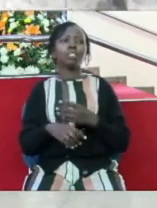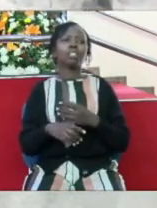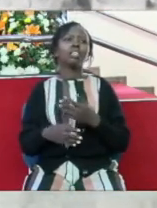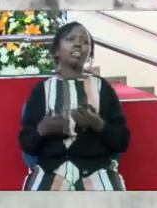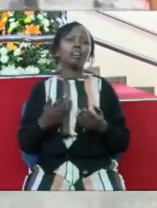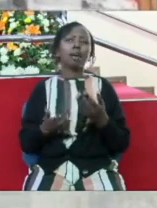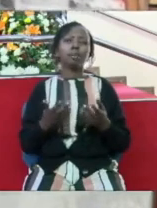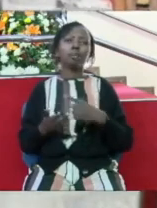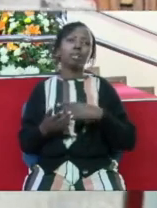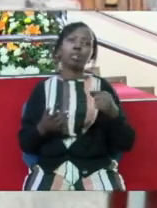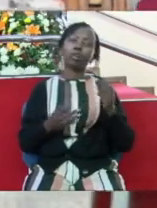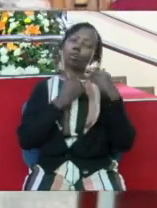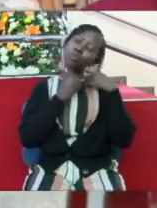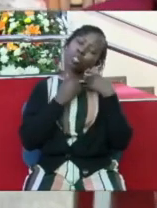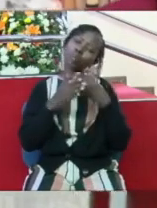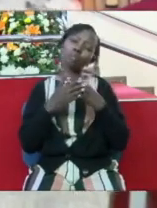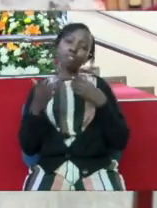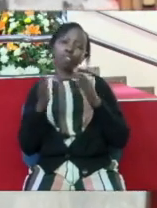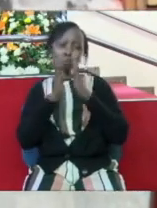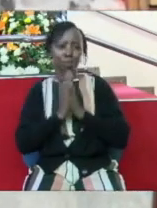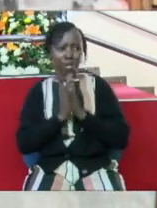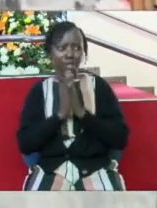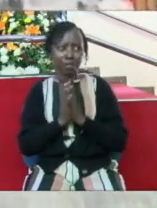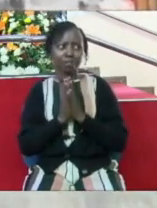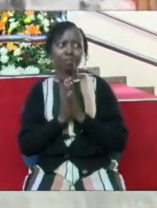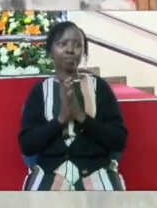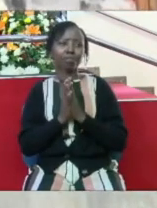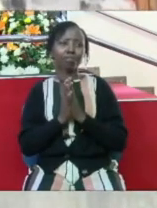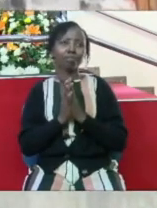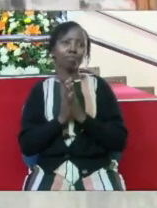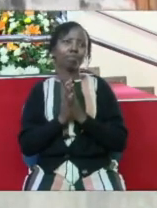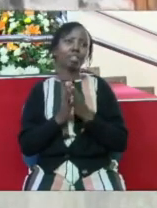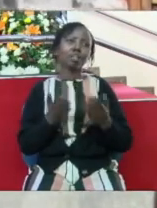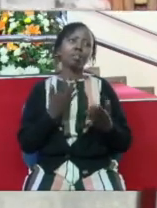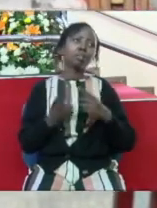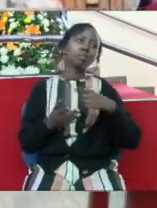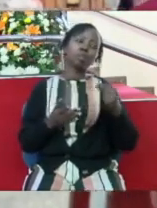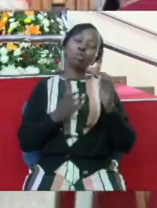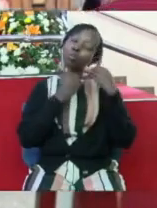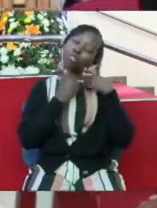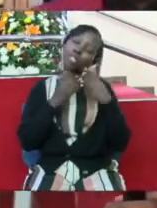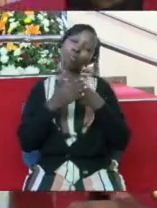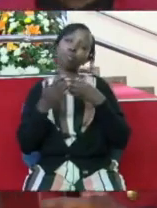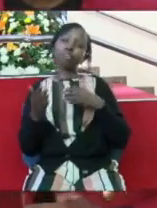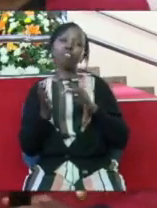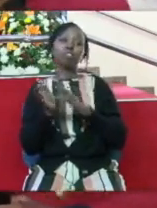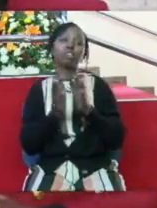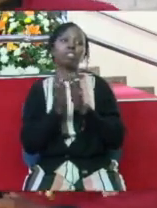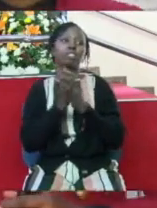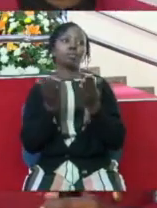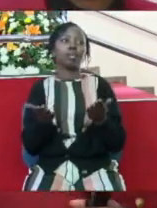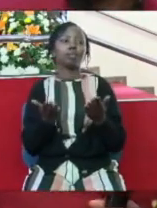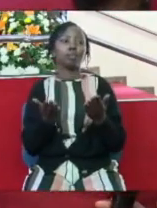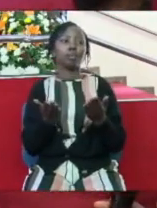ulikwenda kwa haungeweza kulala kabla uombe. You'd not go to bed, oh yes, before you read the word of God. Haungeenda kulala kabla usome neno la Mungu.